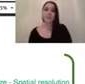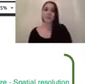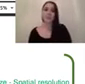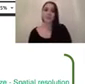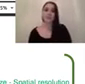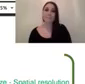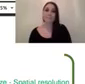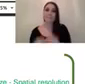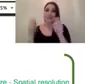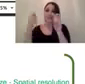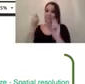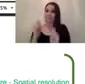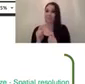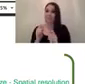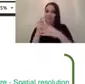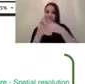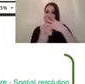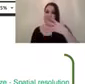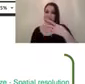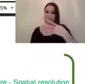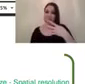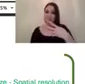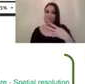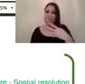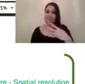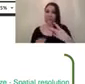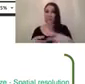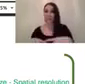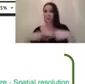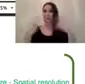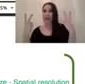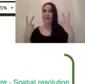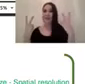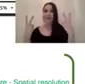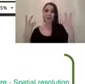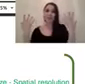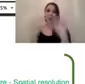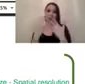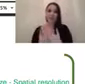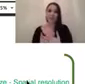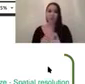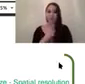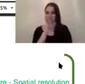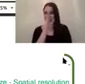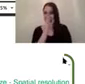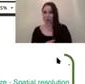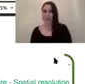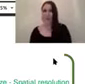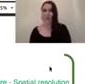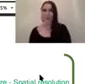these subtopics, these topics like brightness, contrast, sharpness,